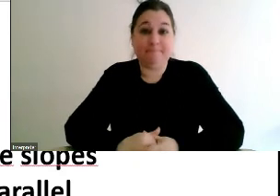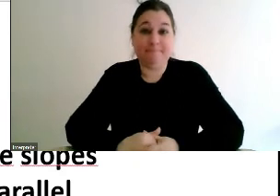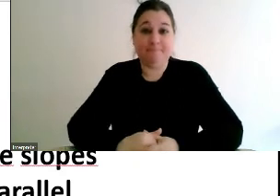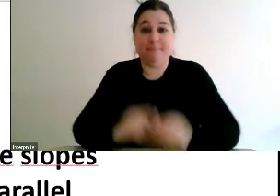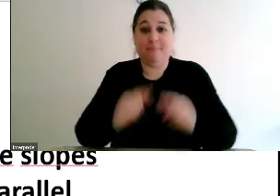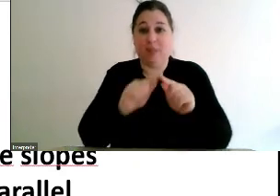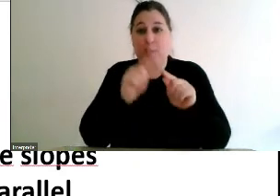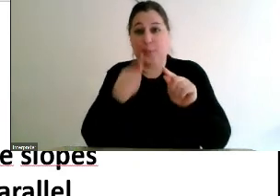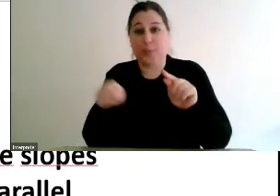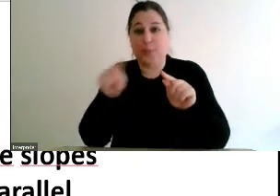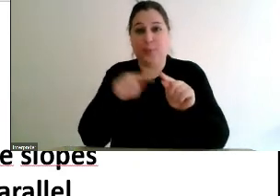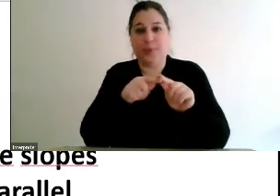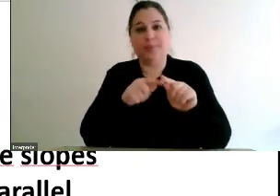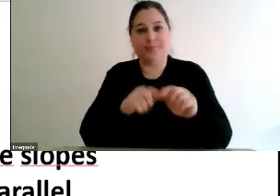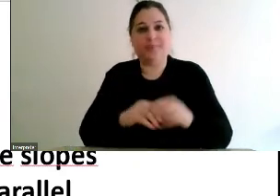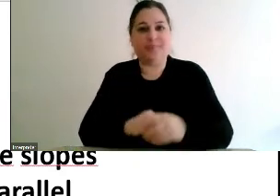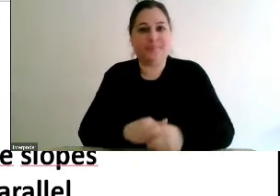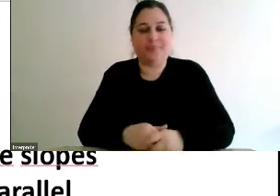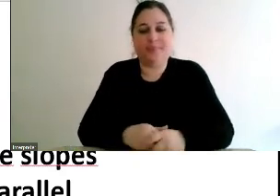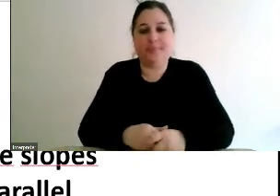So you can write same line,